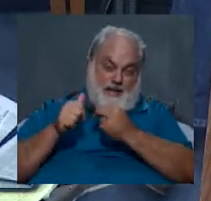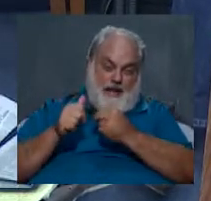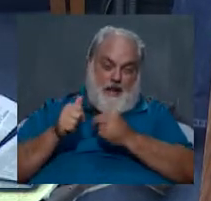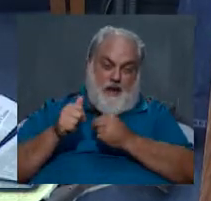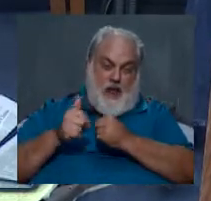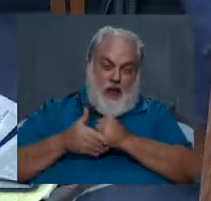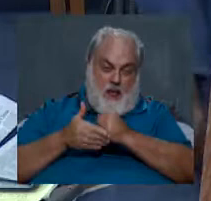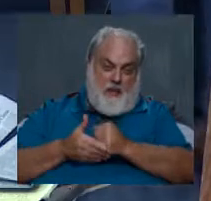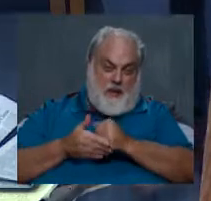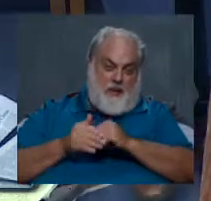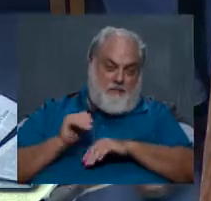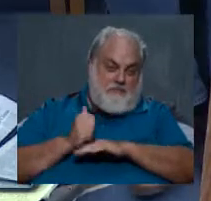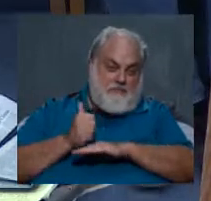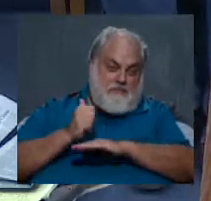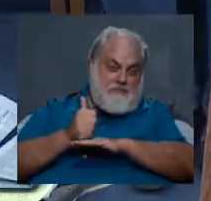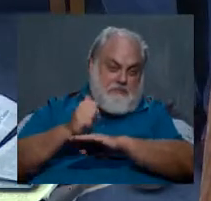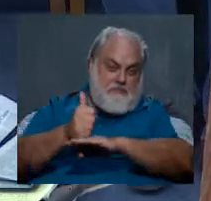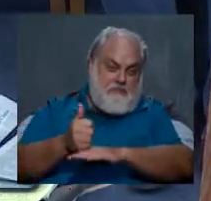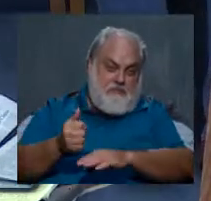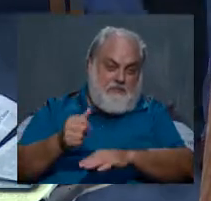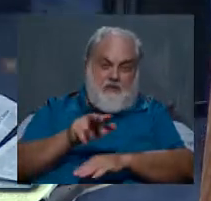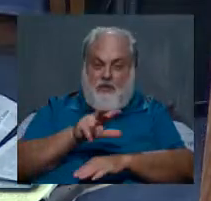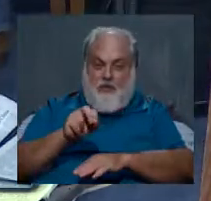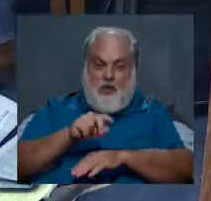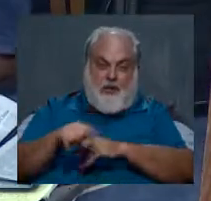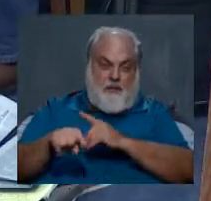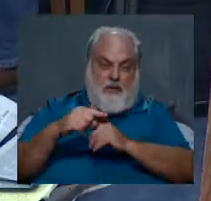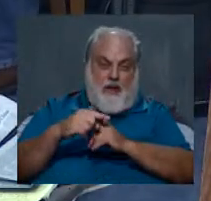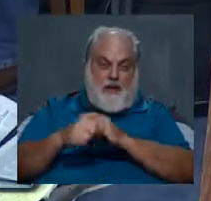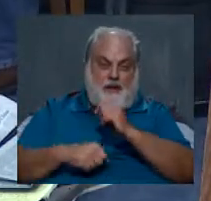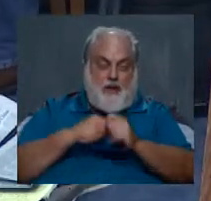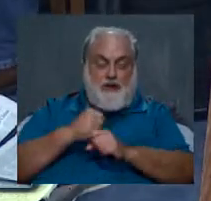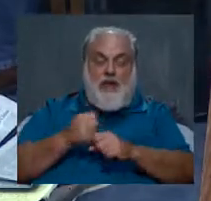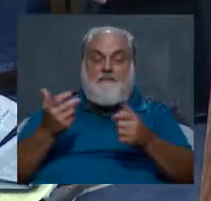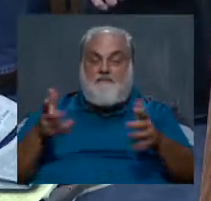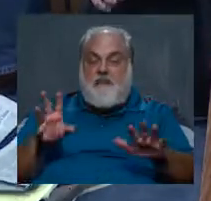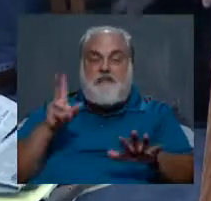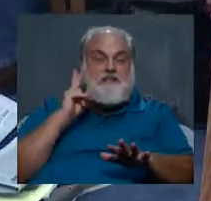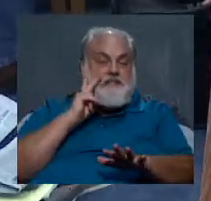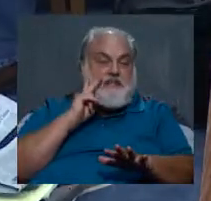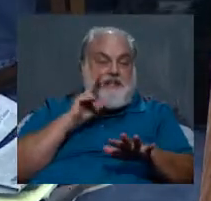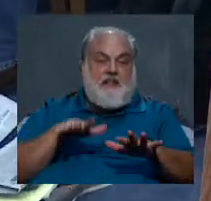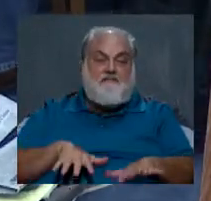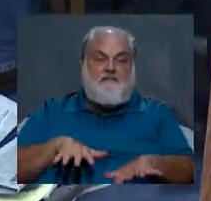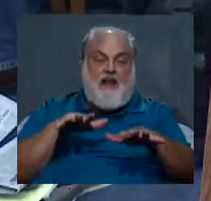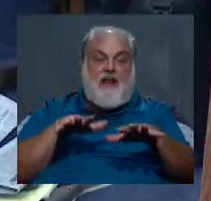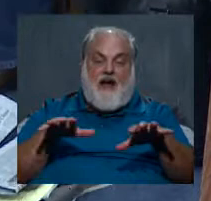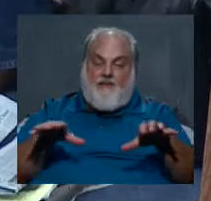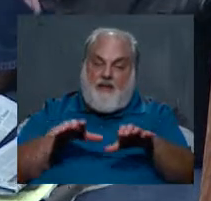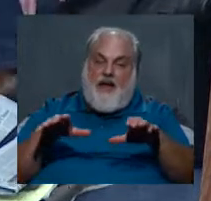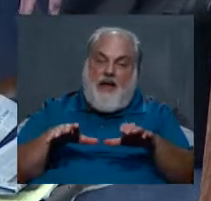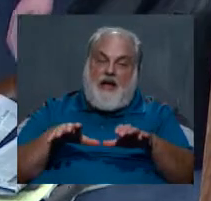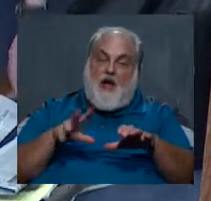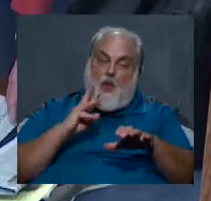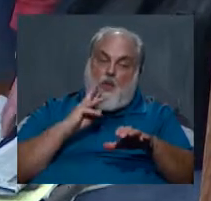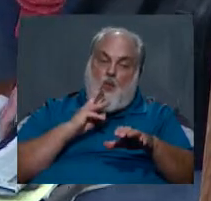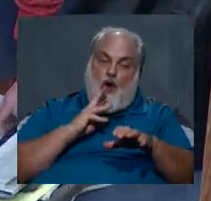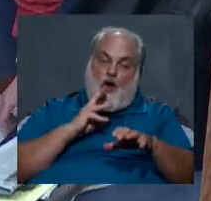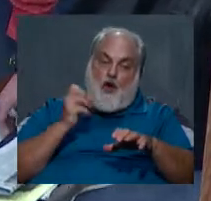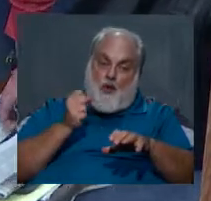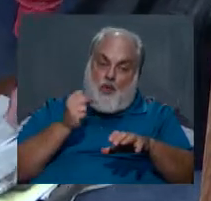for 30-something years. I've seen the flooding. I've done extensive drainage on Highway